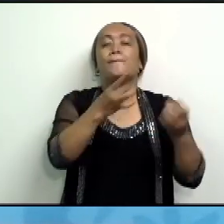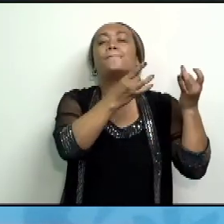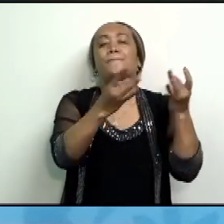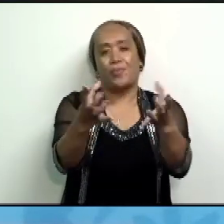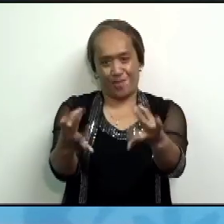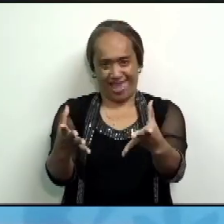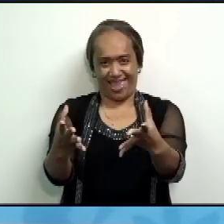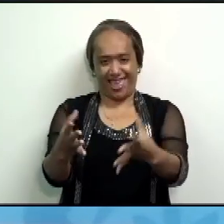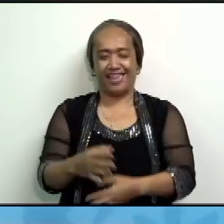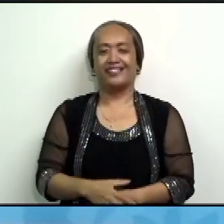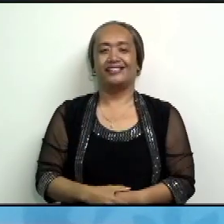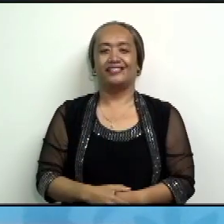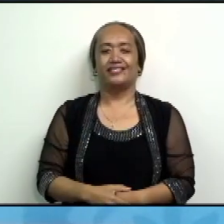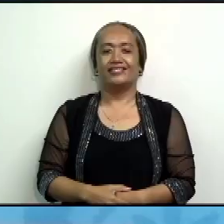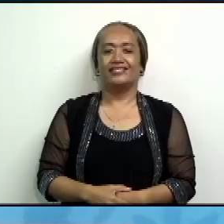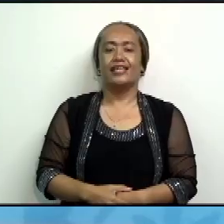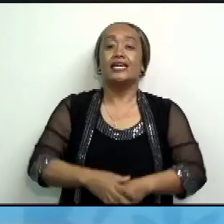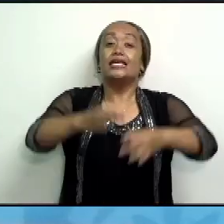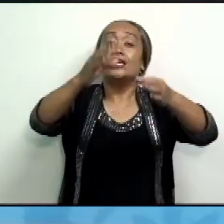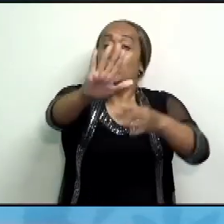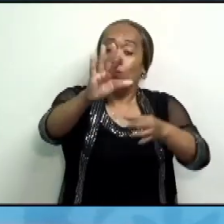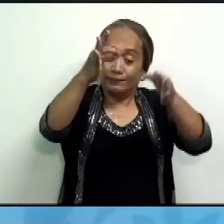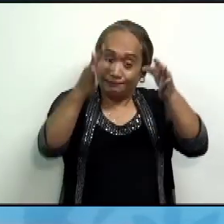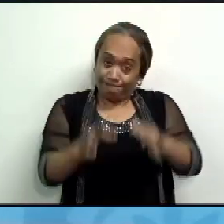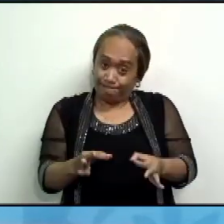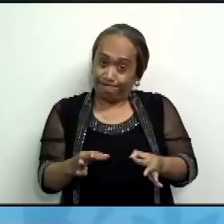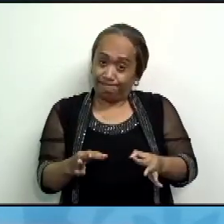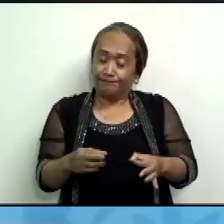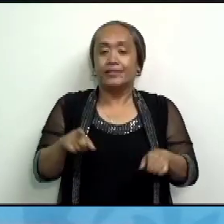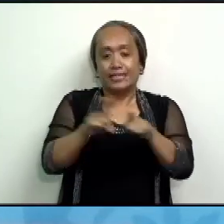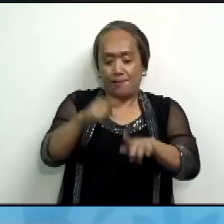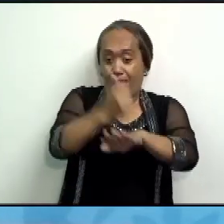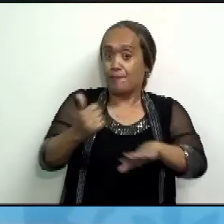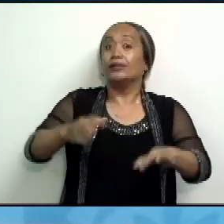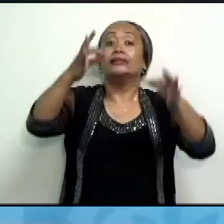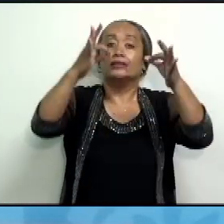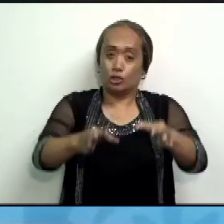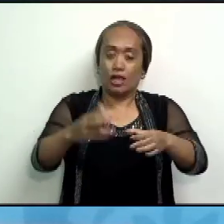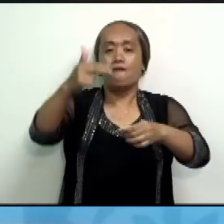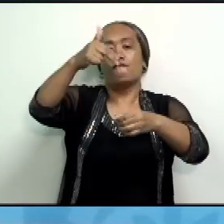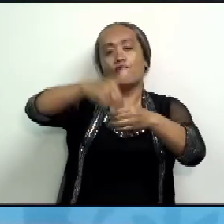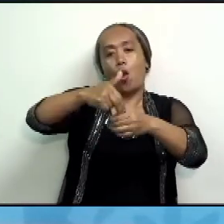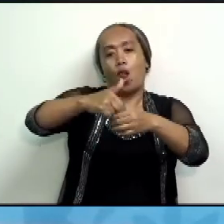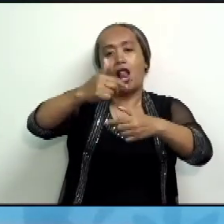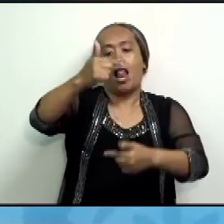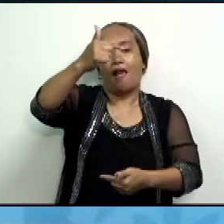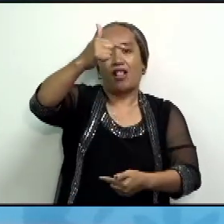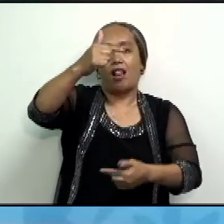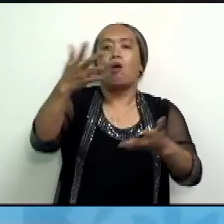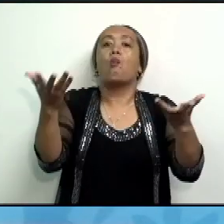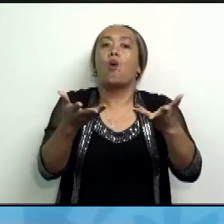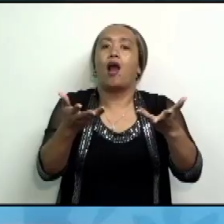prepared. Our decisions will be guided by fuel levels. When supply is